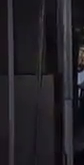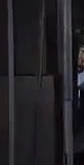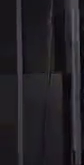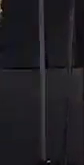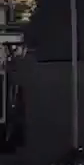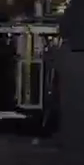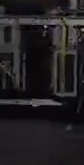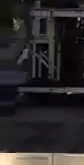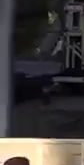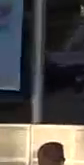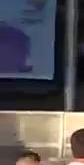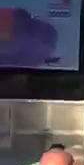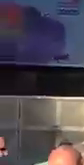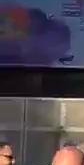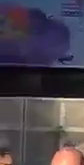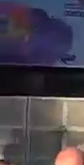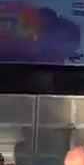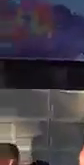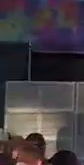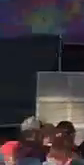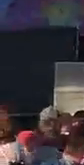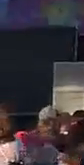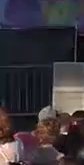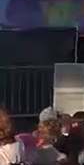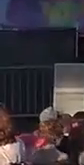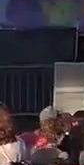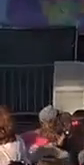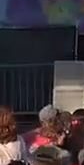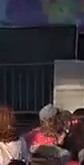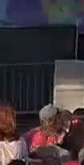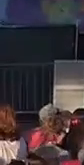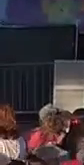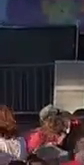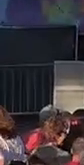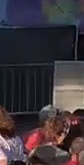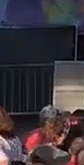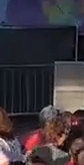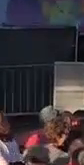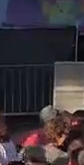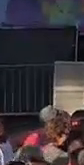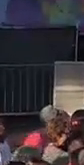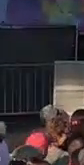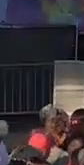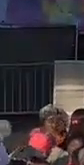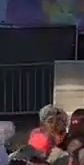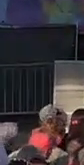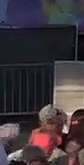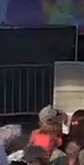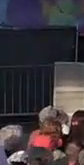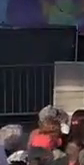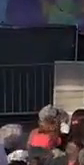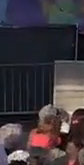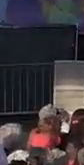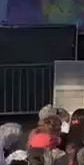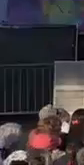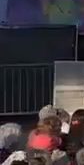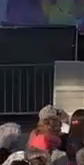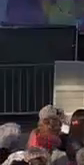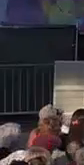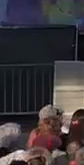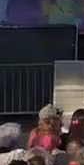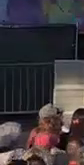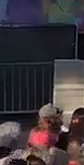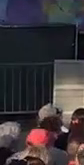Now, from the San Diego Unified School District, Director of Visual and Performing Arts, our very own